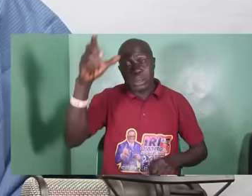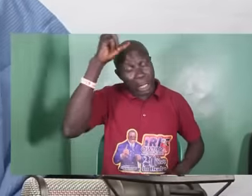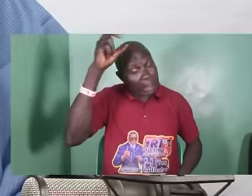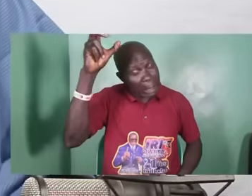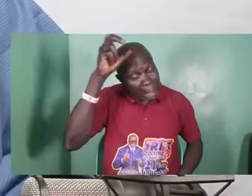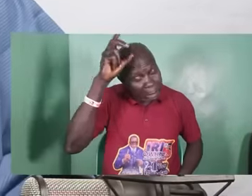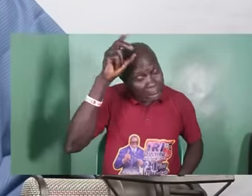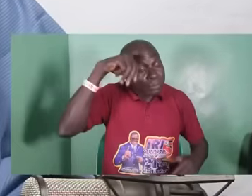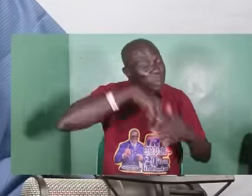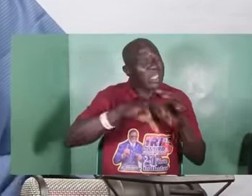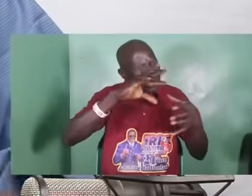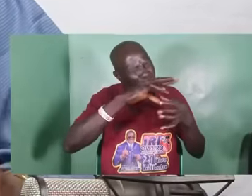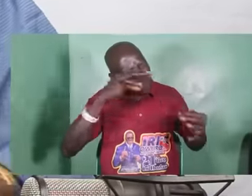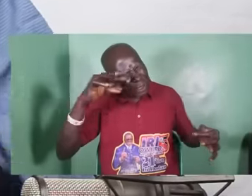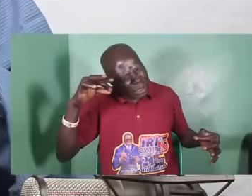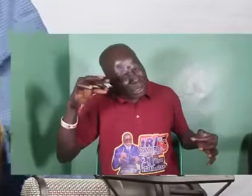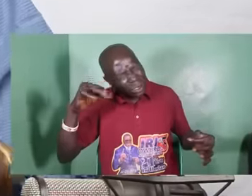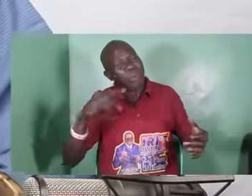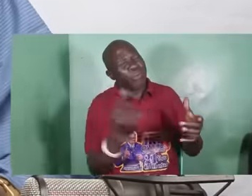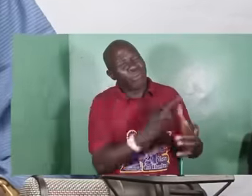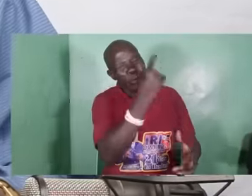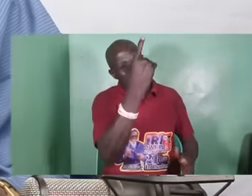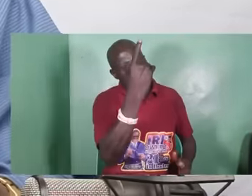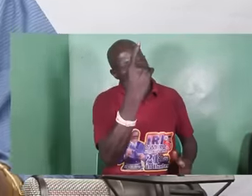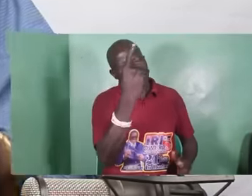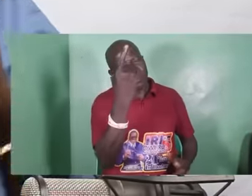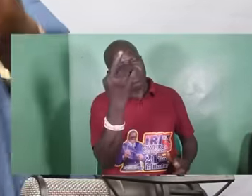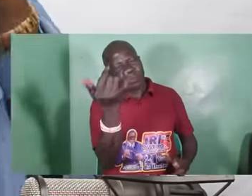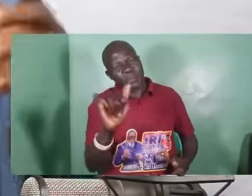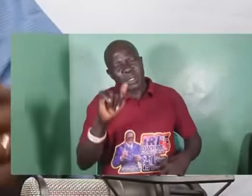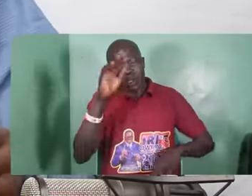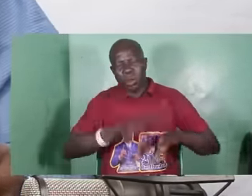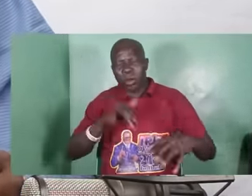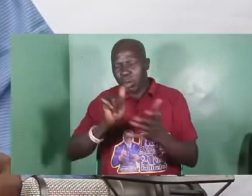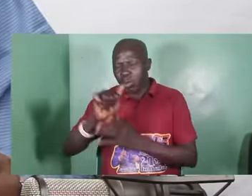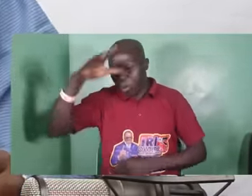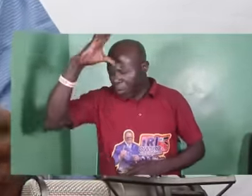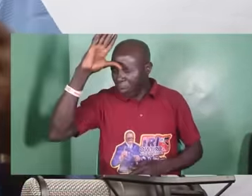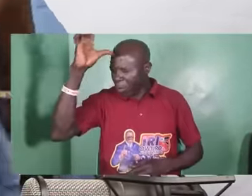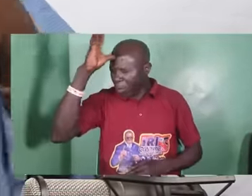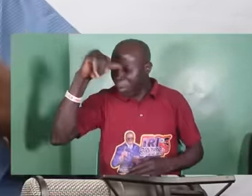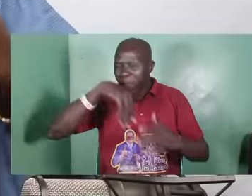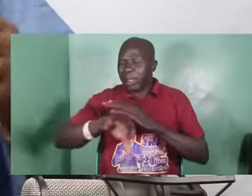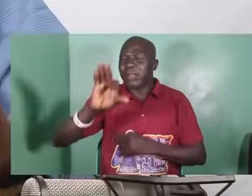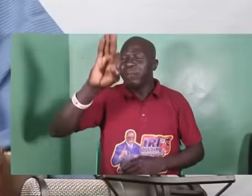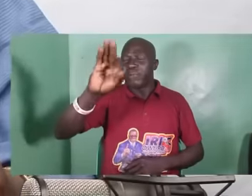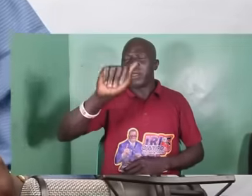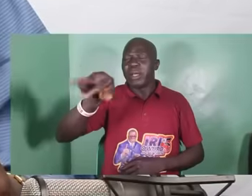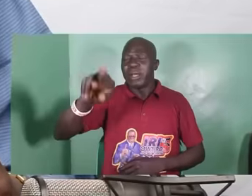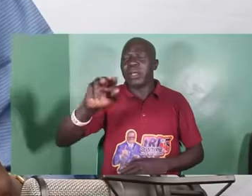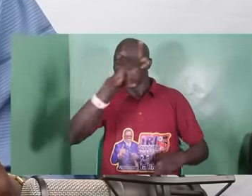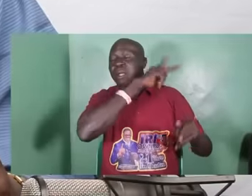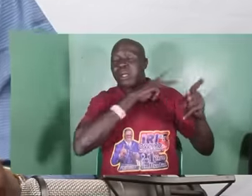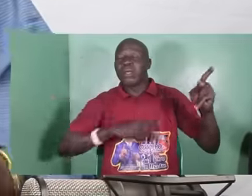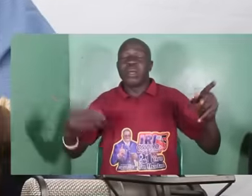They are giants. In the spirit. The first thing. They call one man Pharaoh. The old king